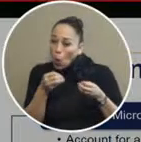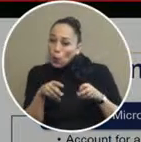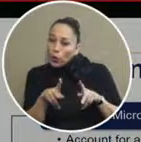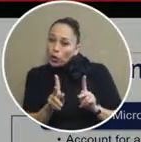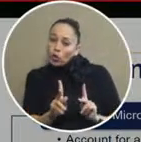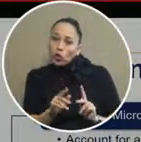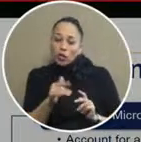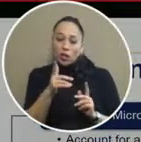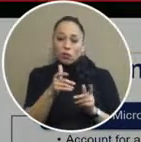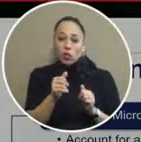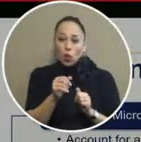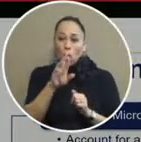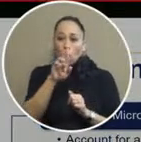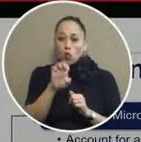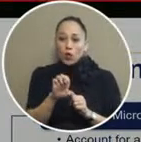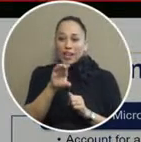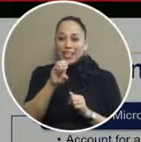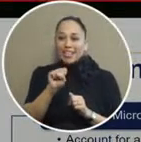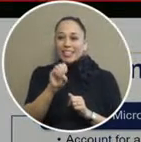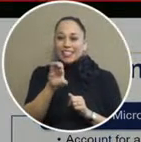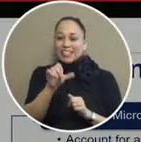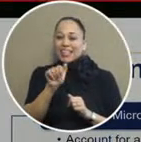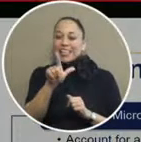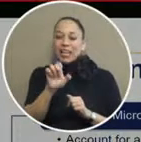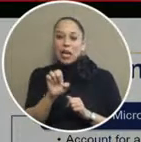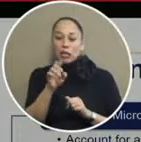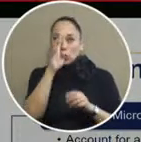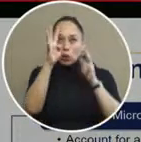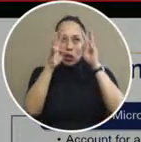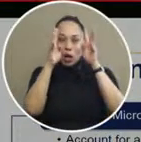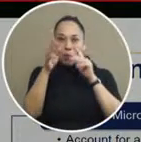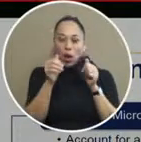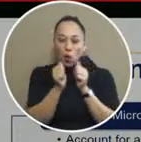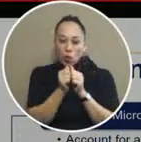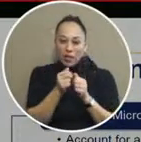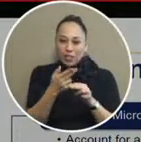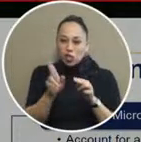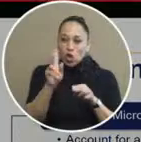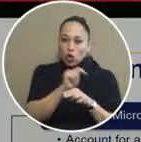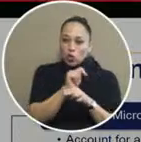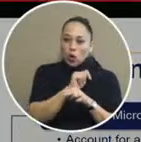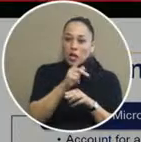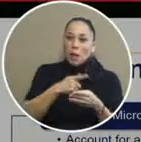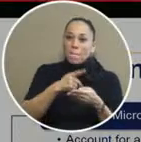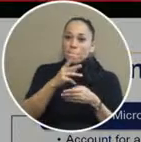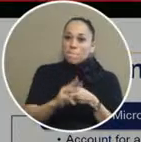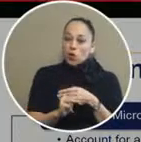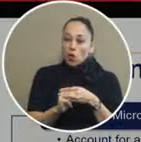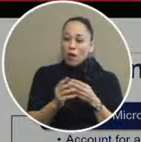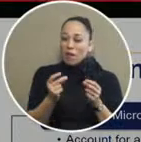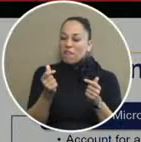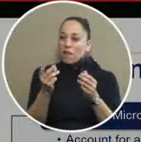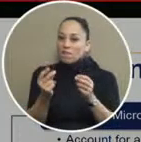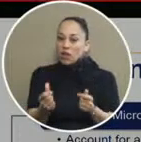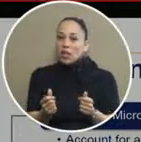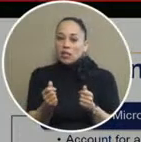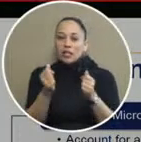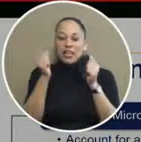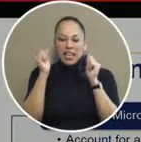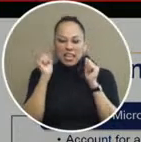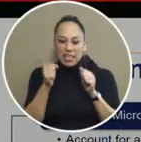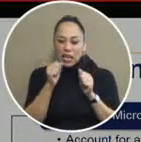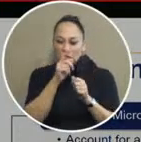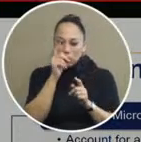opportunity to upskill and reskill, be able to come up with customized training programs that are quick, that are going to be